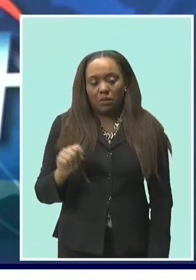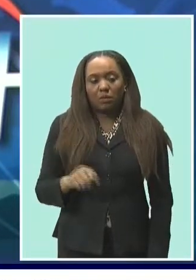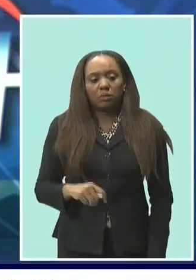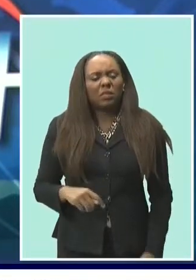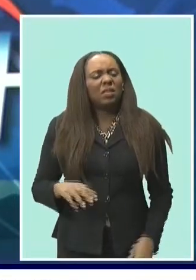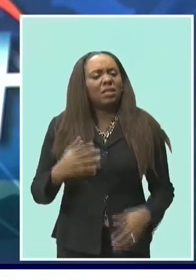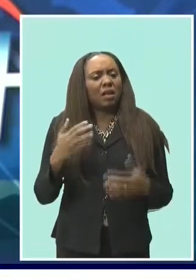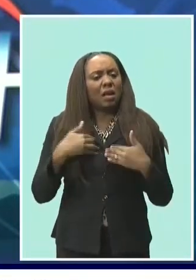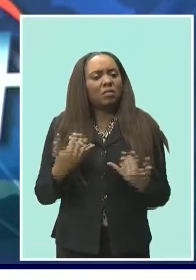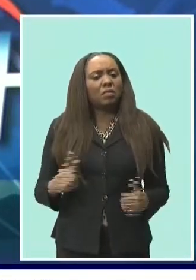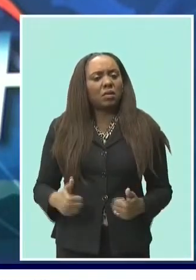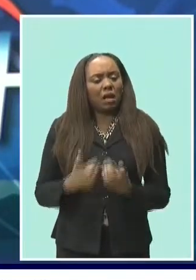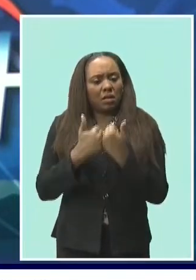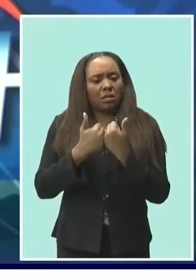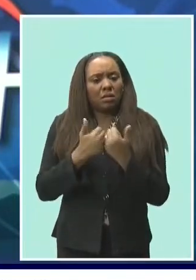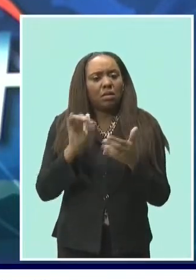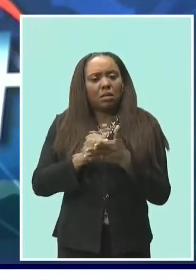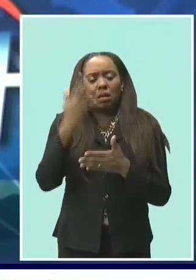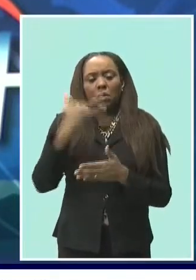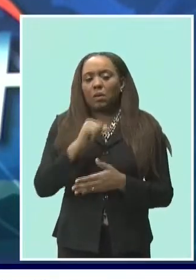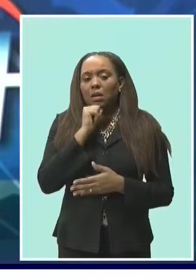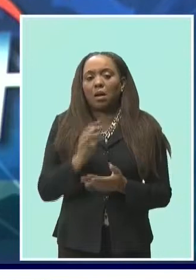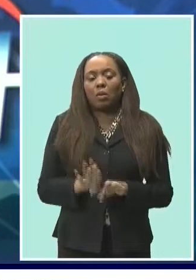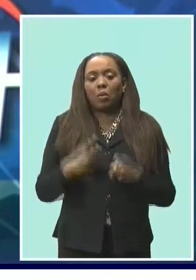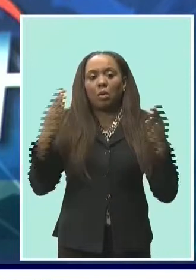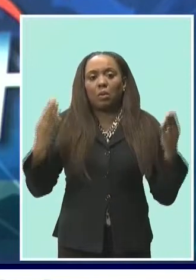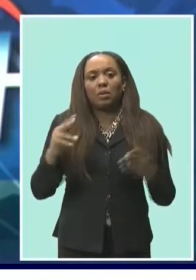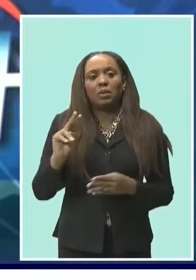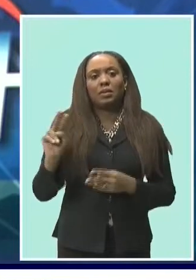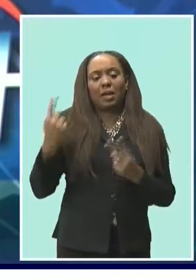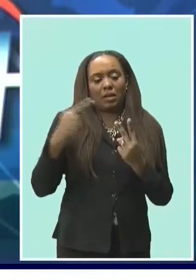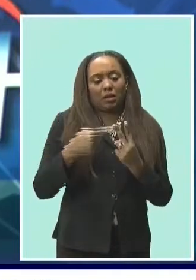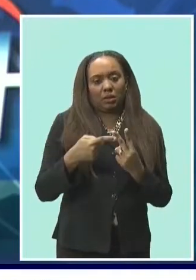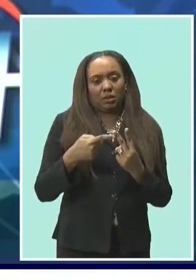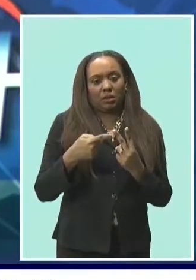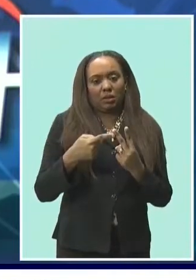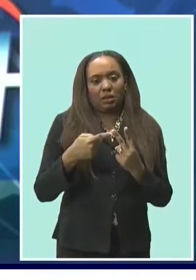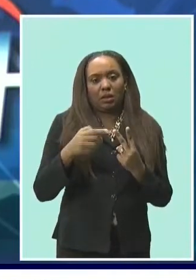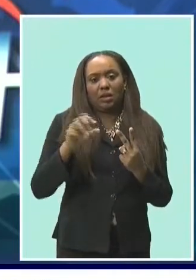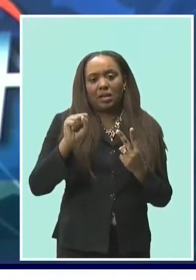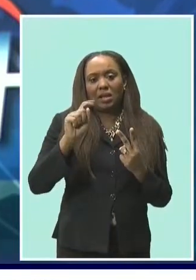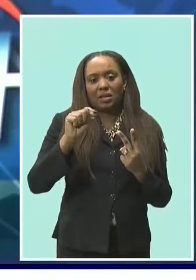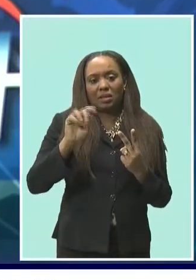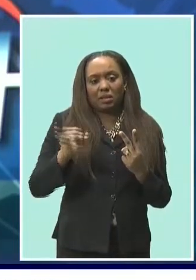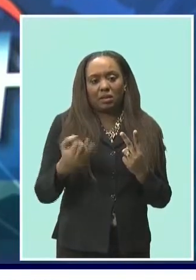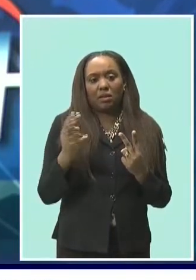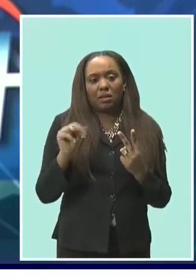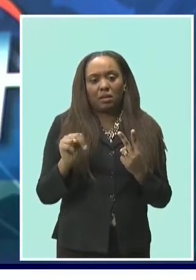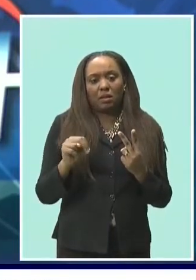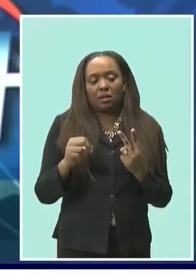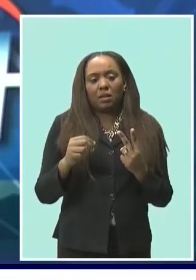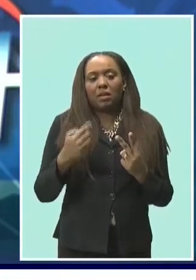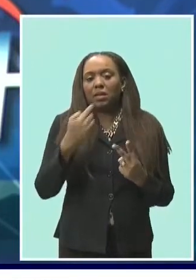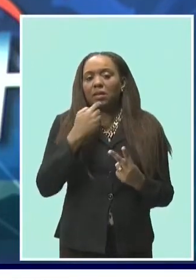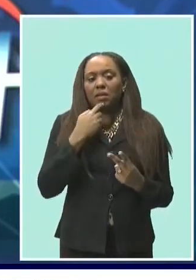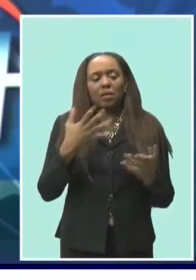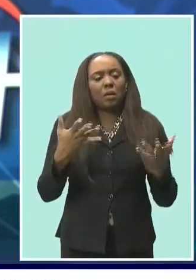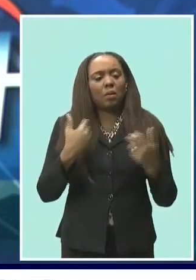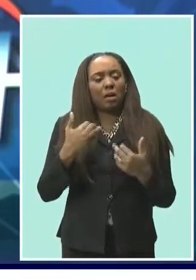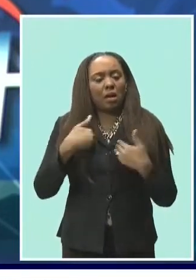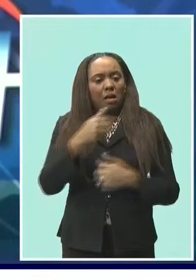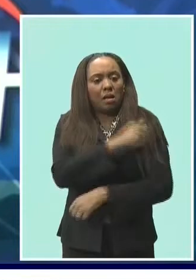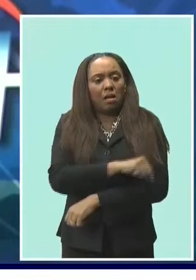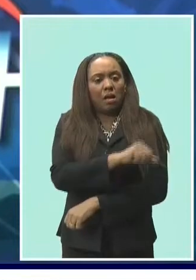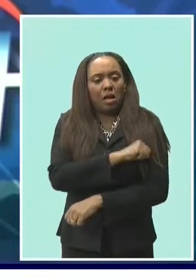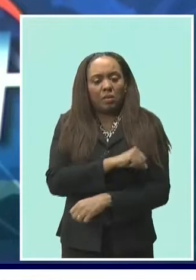at the David Thompson Health and Social Services Complex for the time being. The minister says this has also affected plans to decentralize